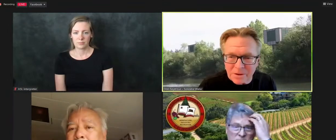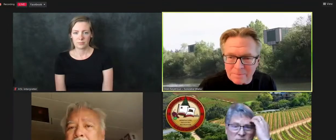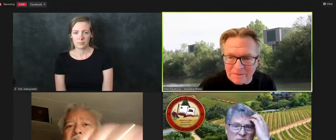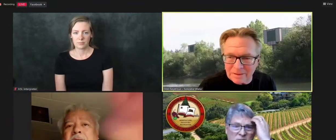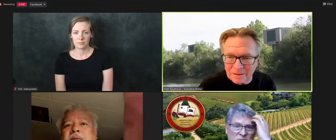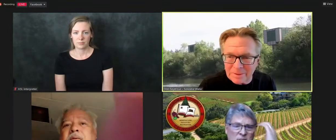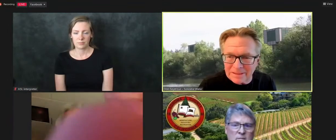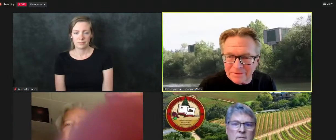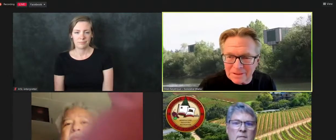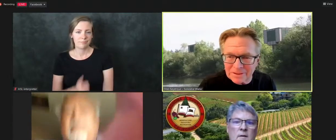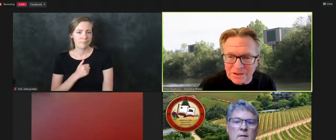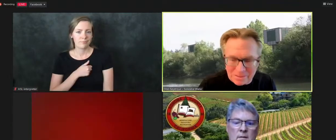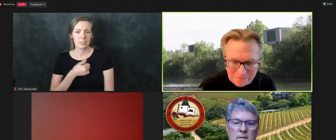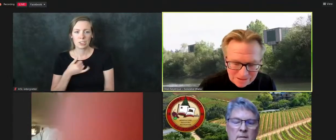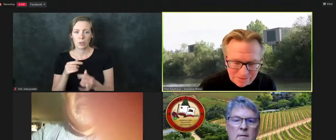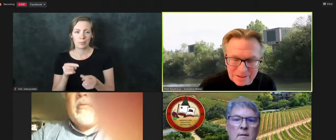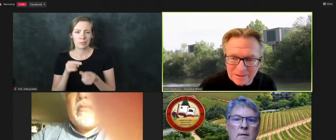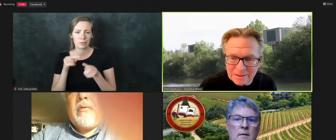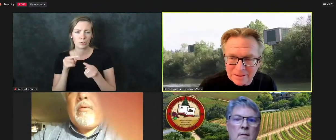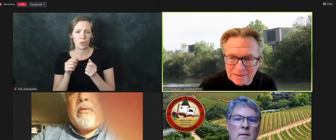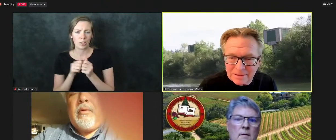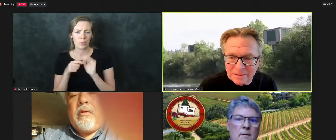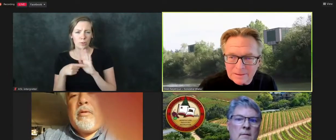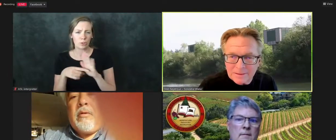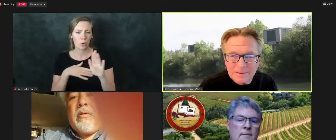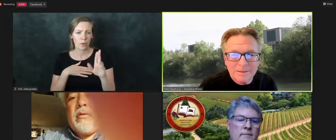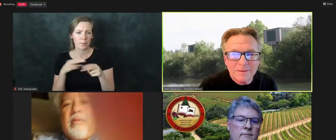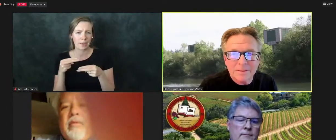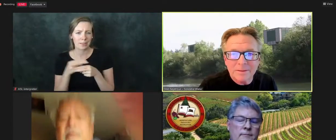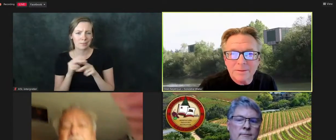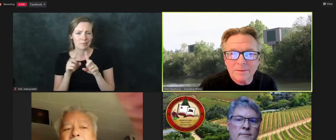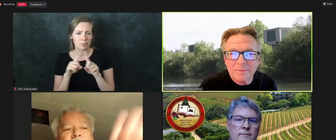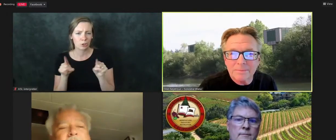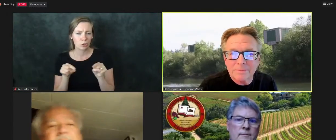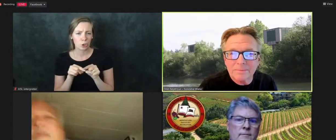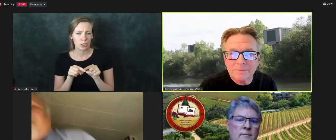I'm sorry, I'm having a little bit of difficulty sharing my screen.